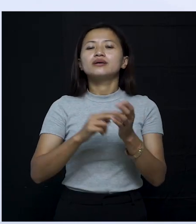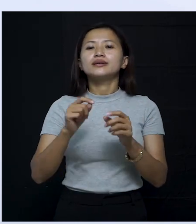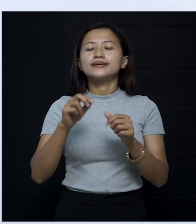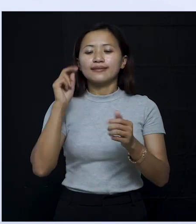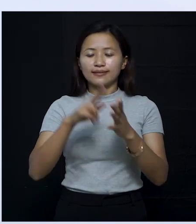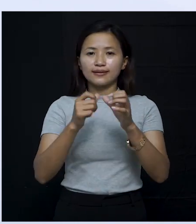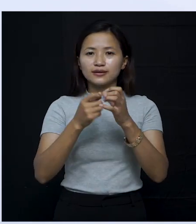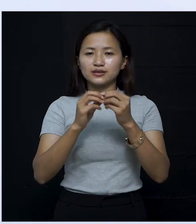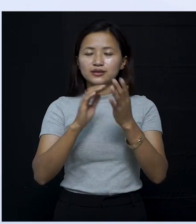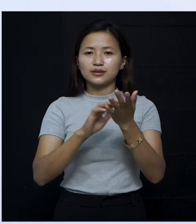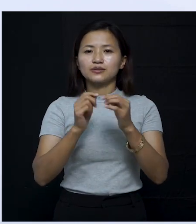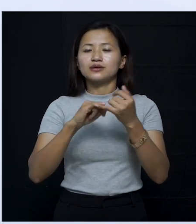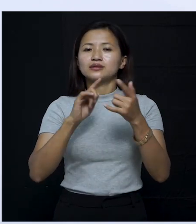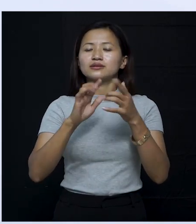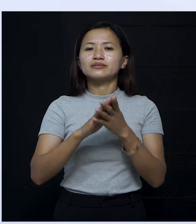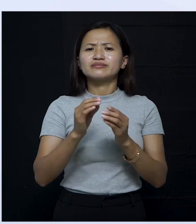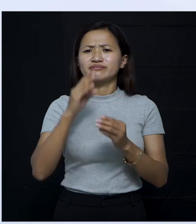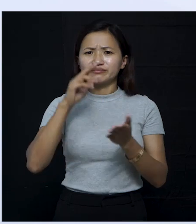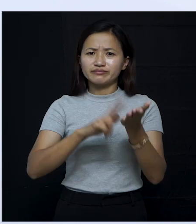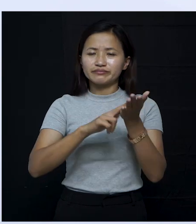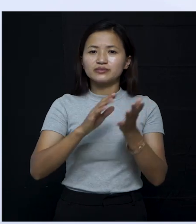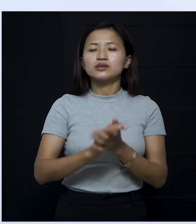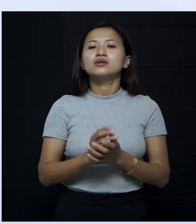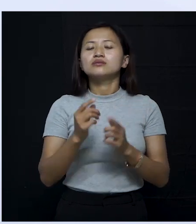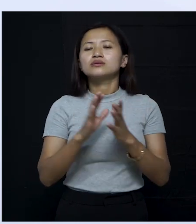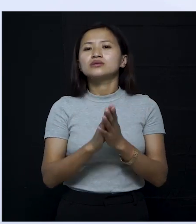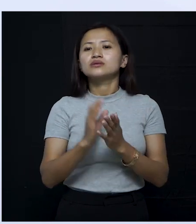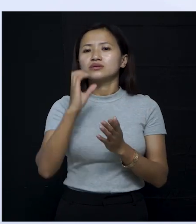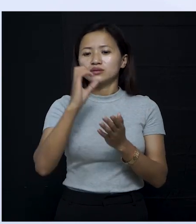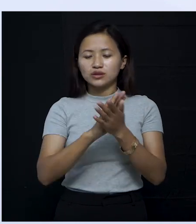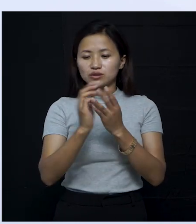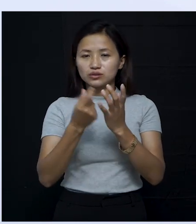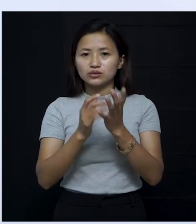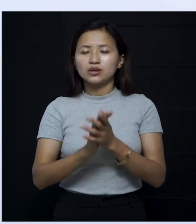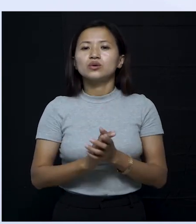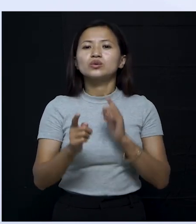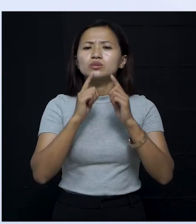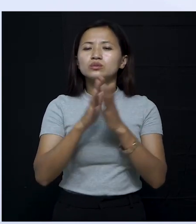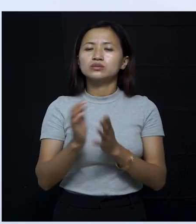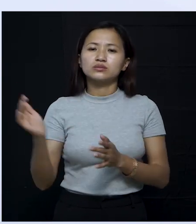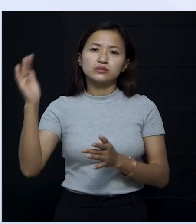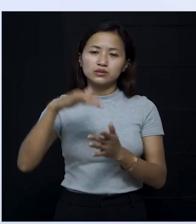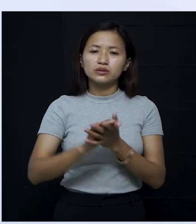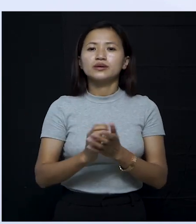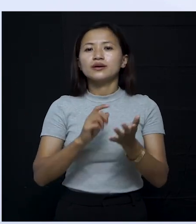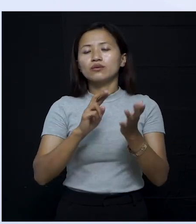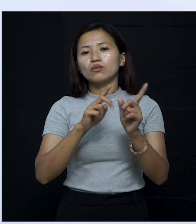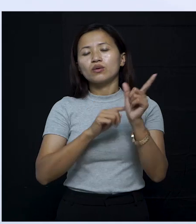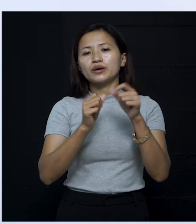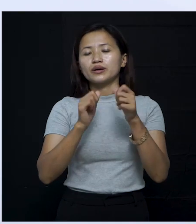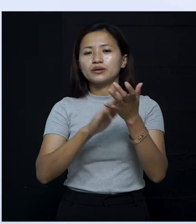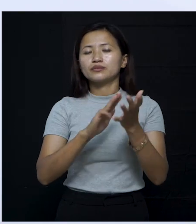kuchu, isn't it? So that is what we meant by taro, okay? In English it is called as yam also. So this is also again